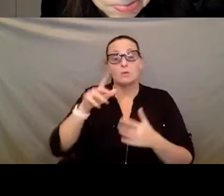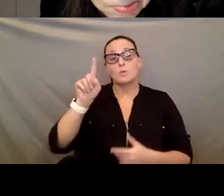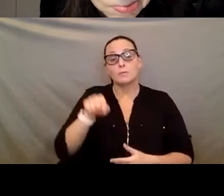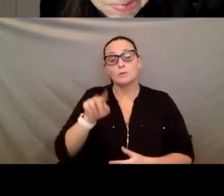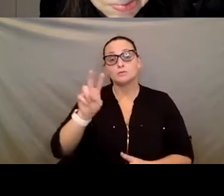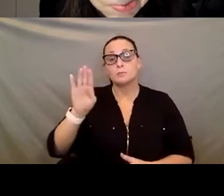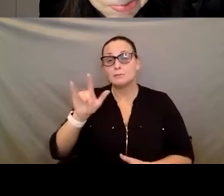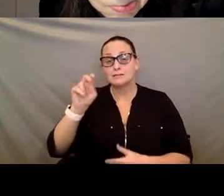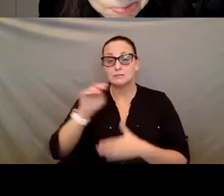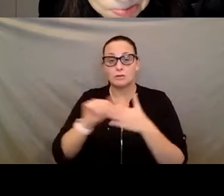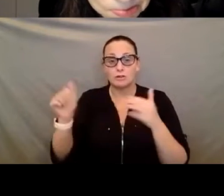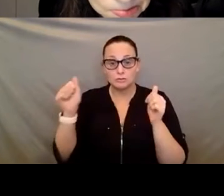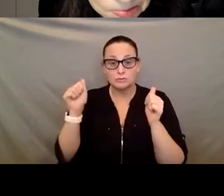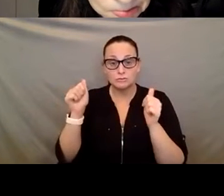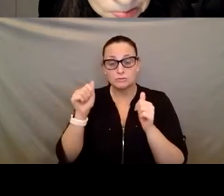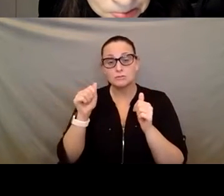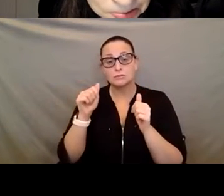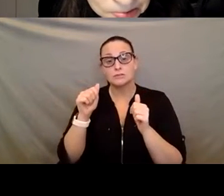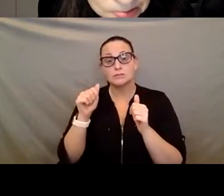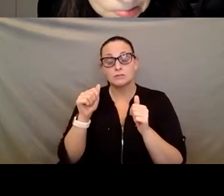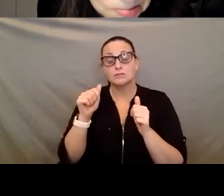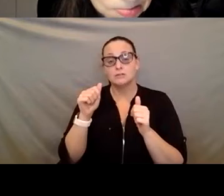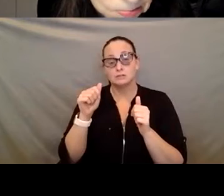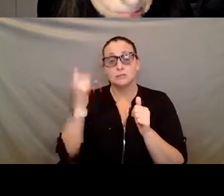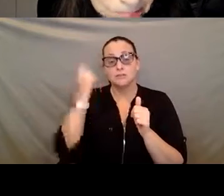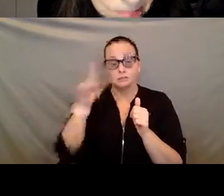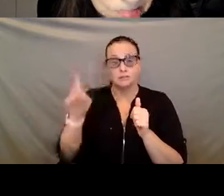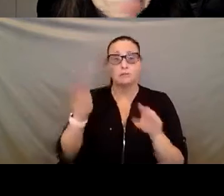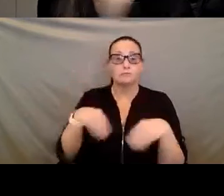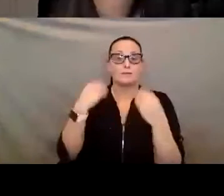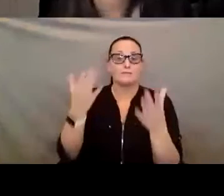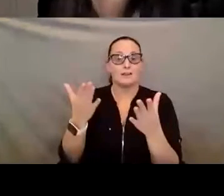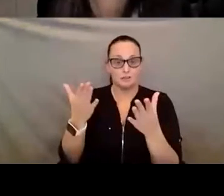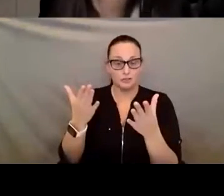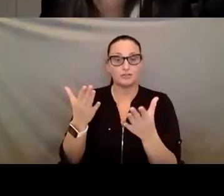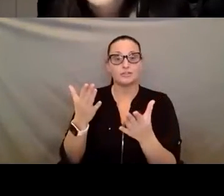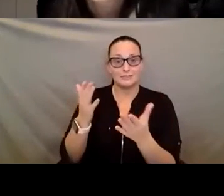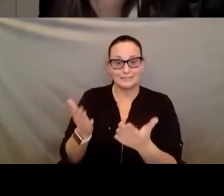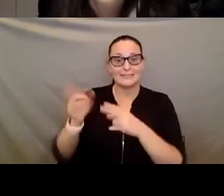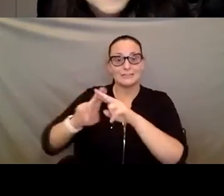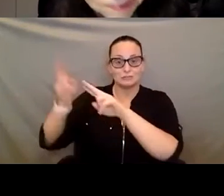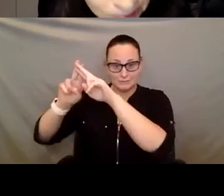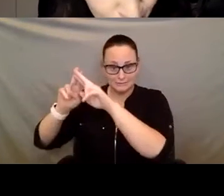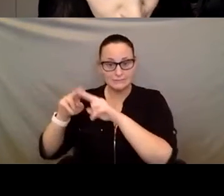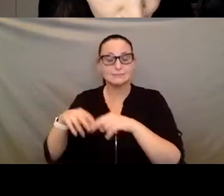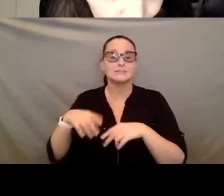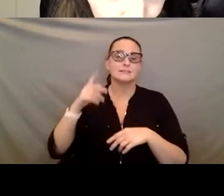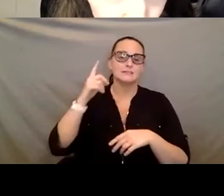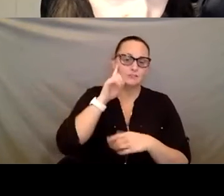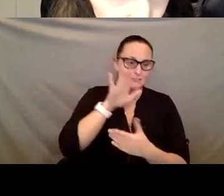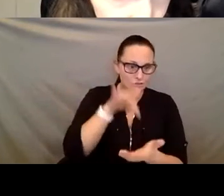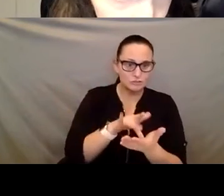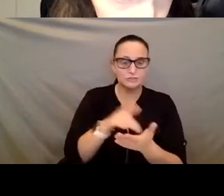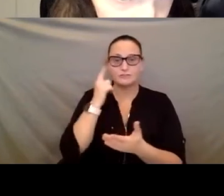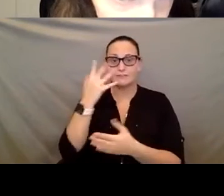billion, something we've been advocating for years, $1.2 billion for provider increases for the DD centers for over a